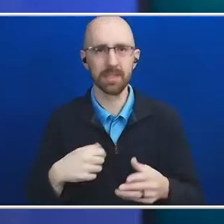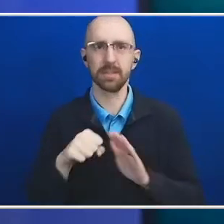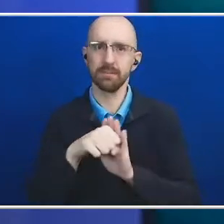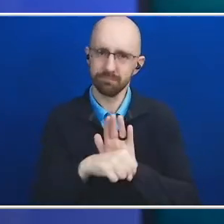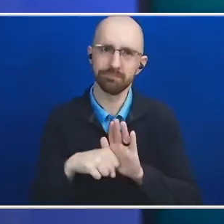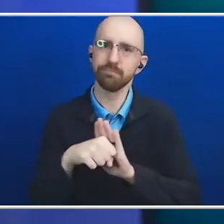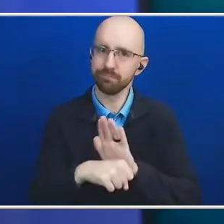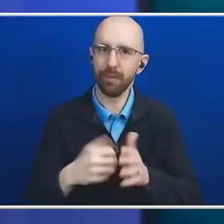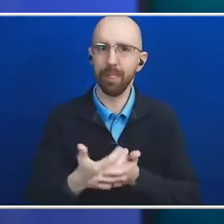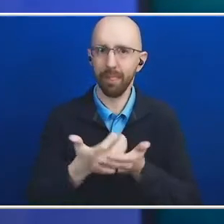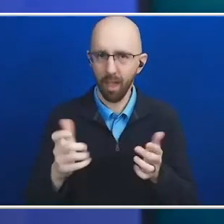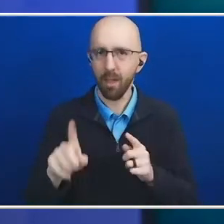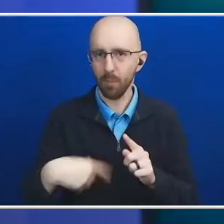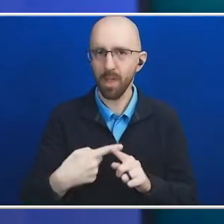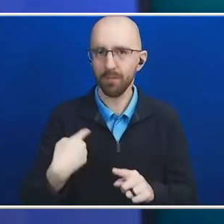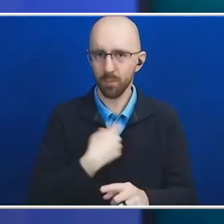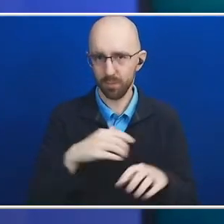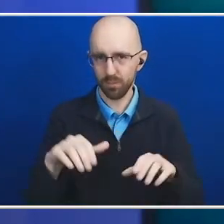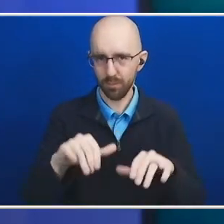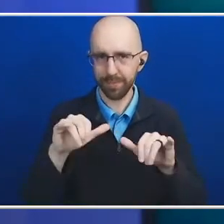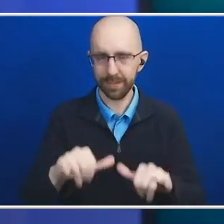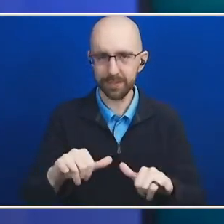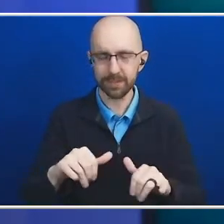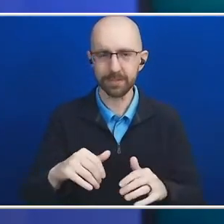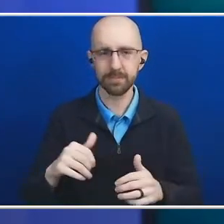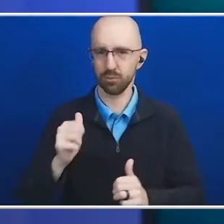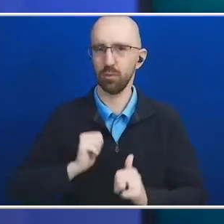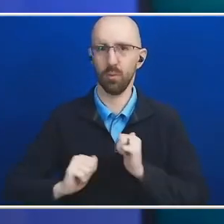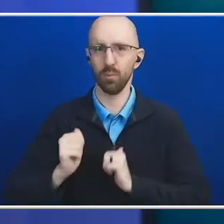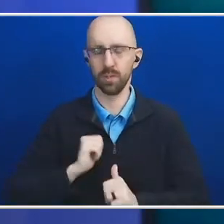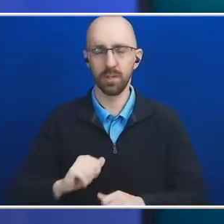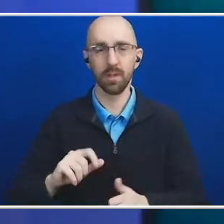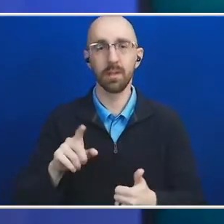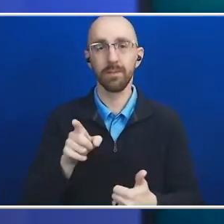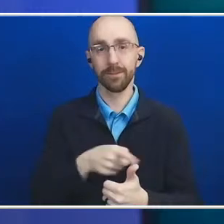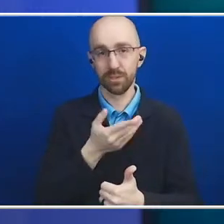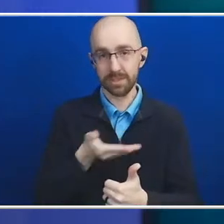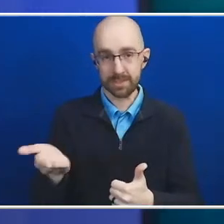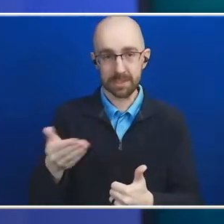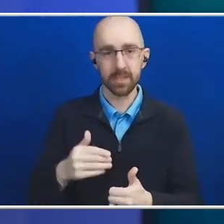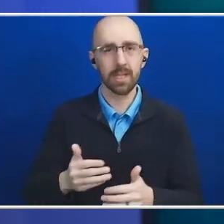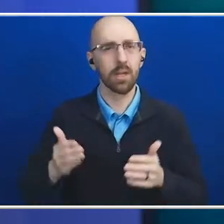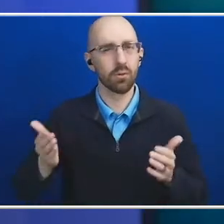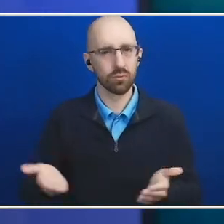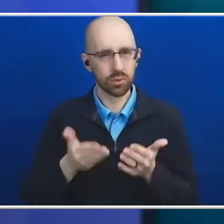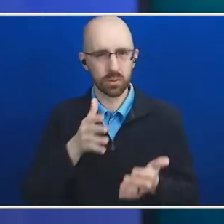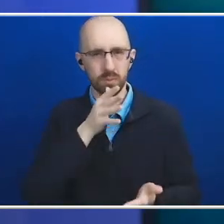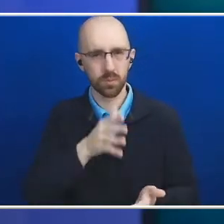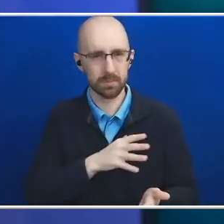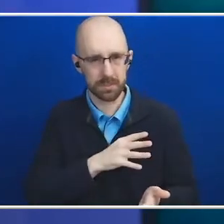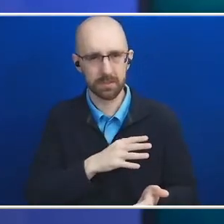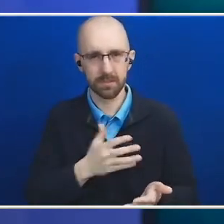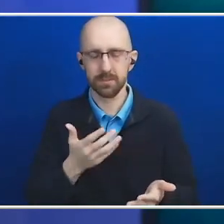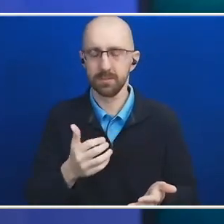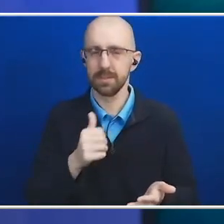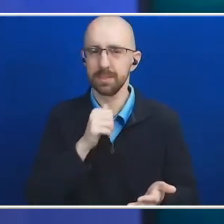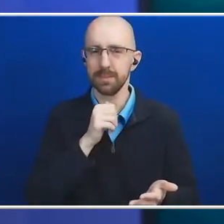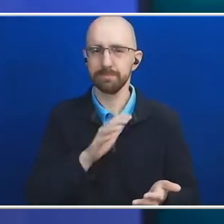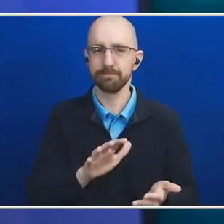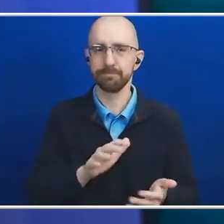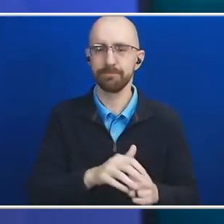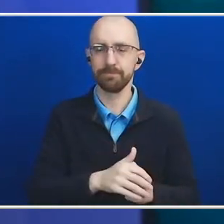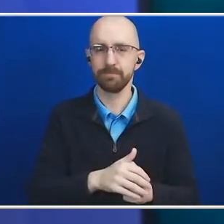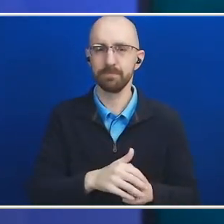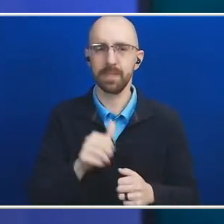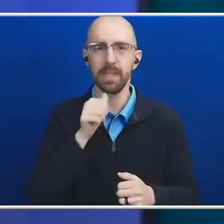do these episodes. The first is encouraging women. It isn't the days of self-exams. We've really gotten